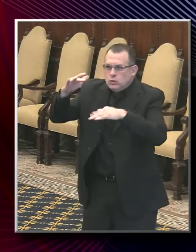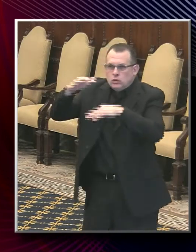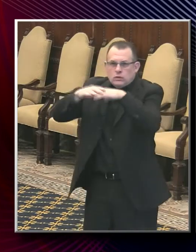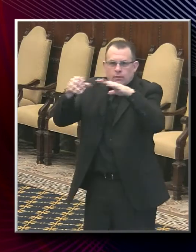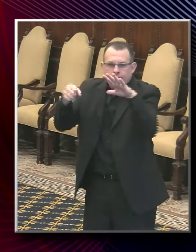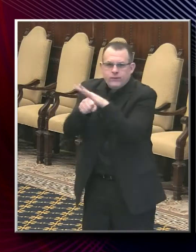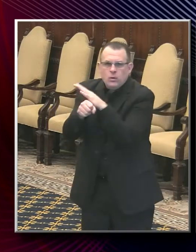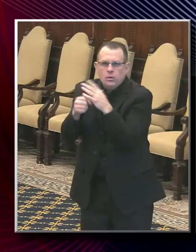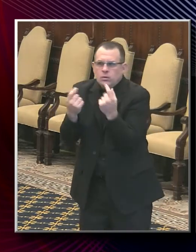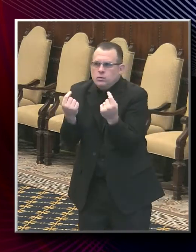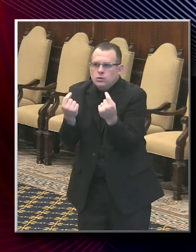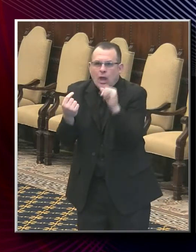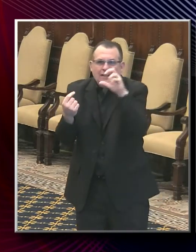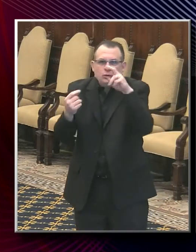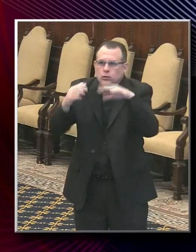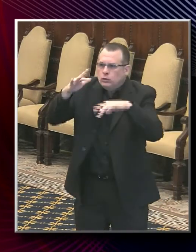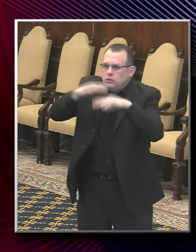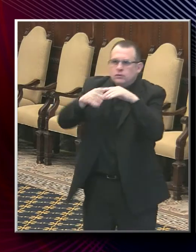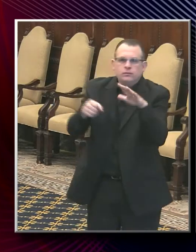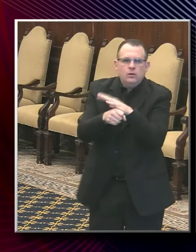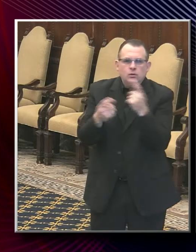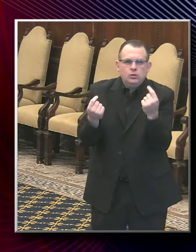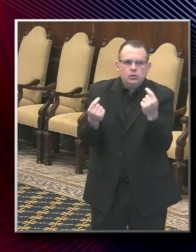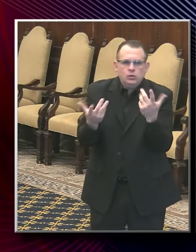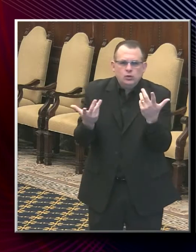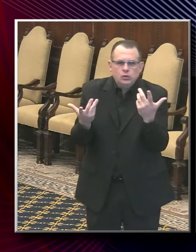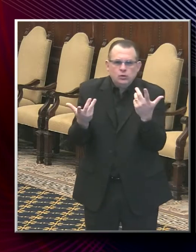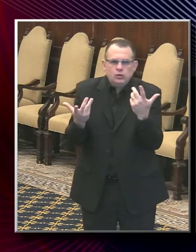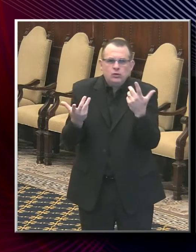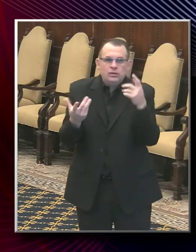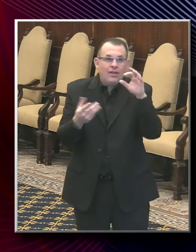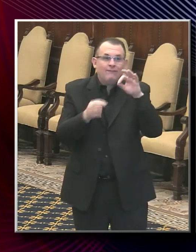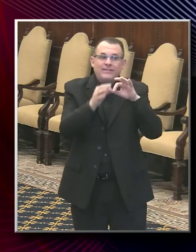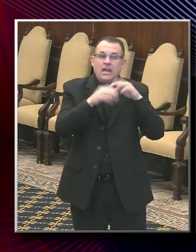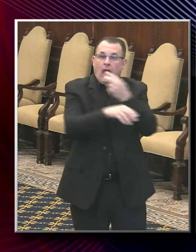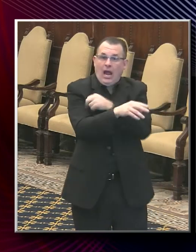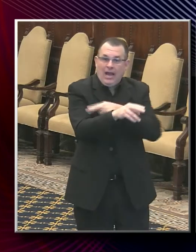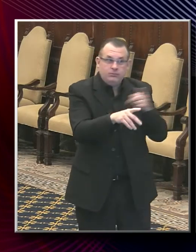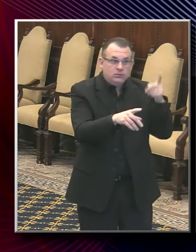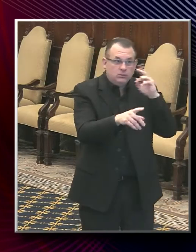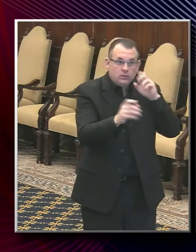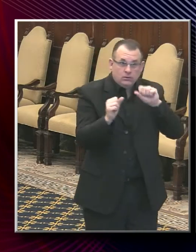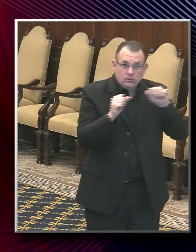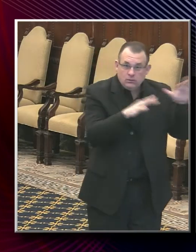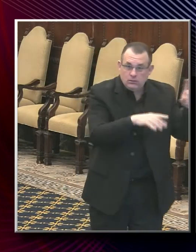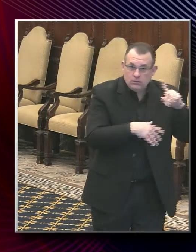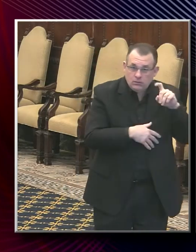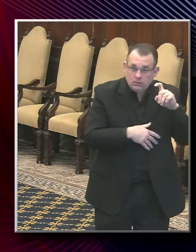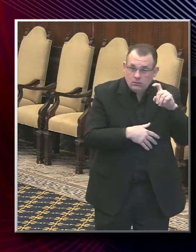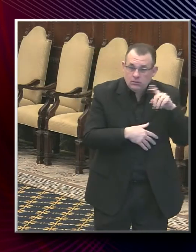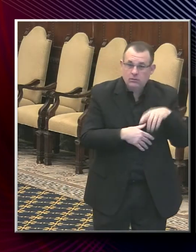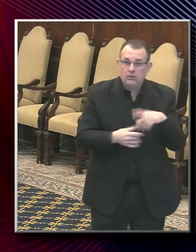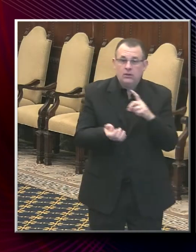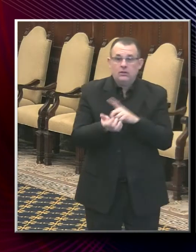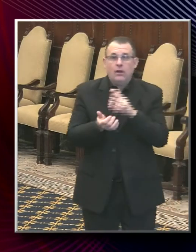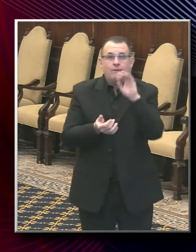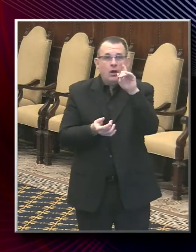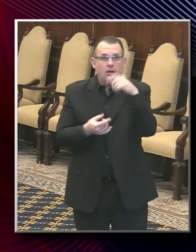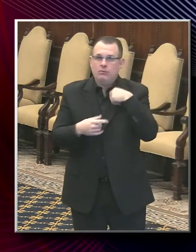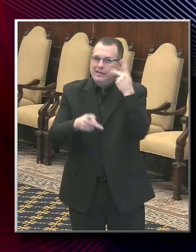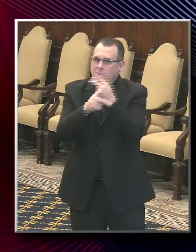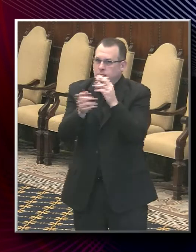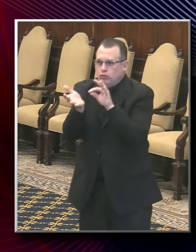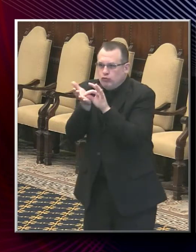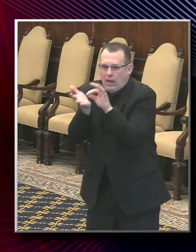field hospitals or hospitals in other places? Well, we're tracking very closely the availability of beds across the entire region.